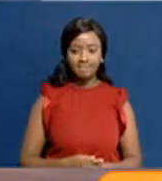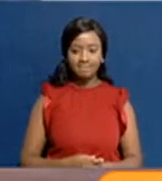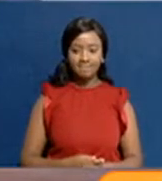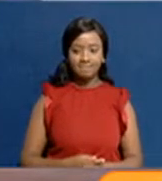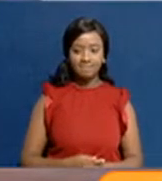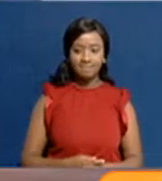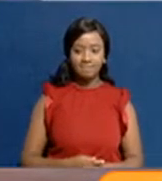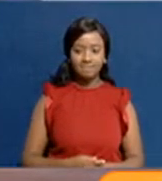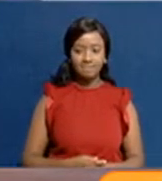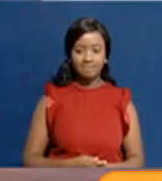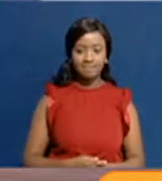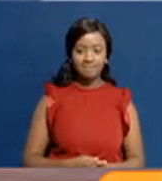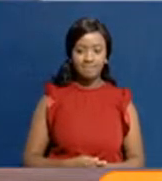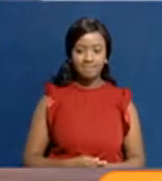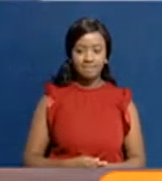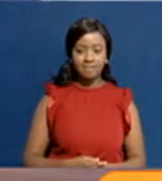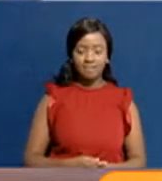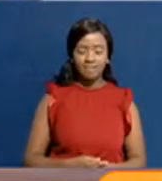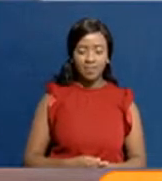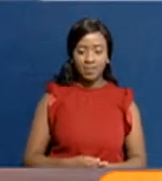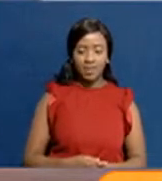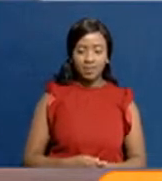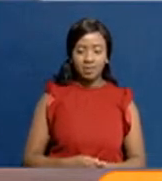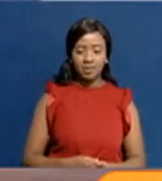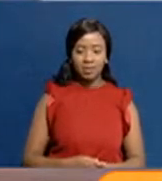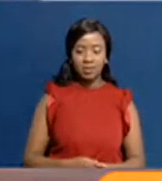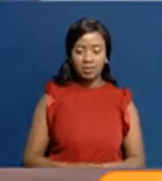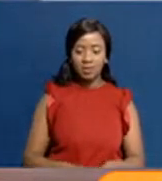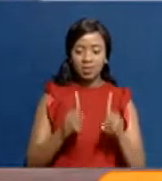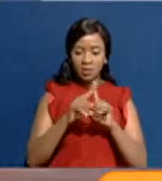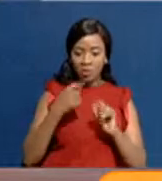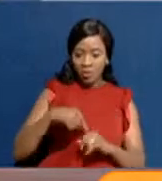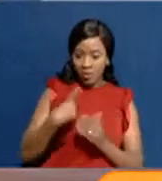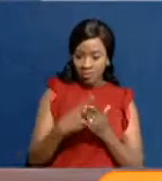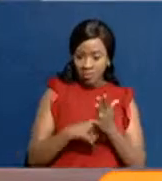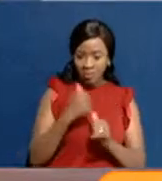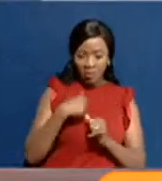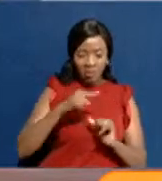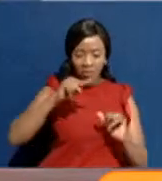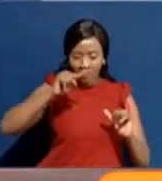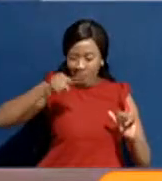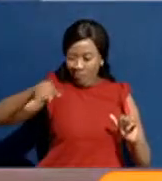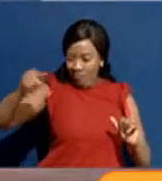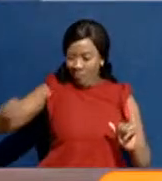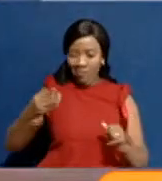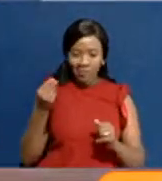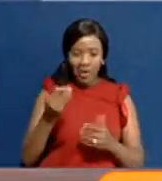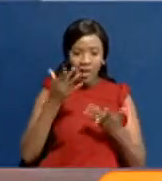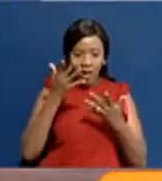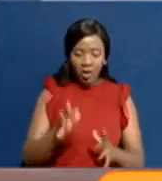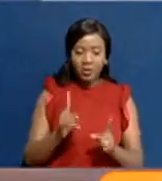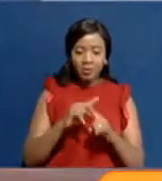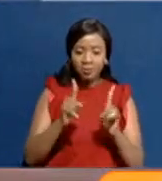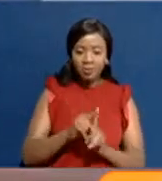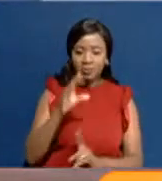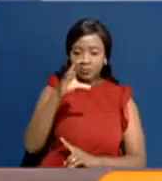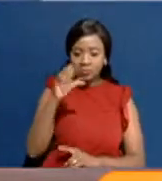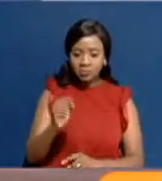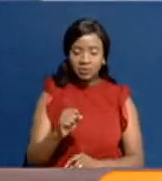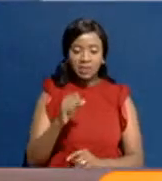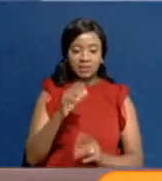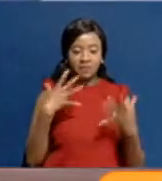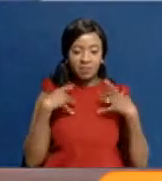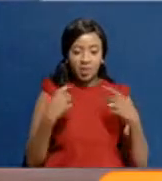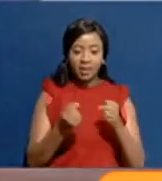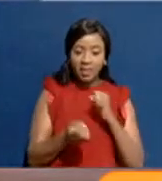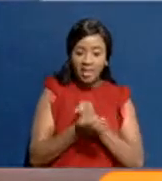talking about, you know, billions of shillings. But the Cabinet Secretary for Health, Susan Nakhumicha, was quick to point out that this was